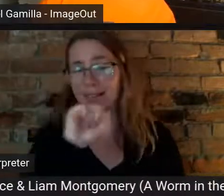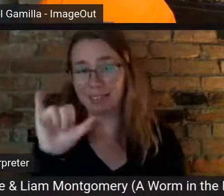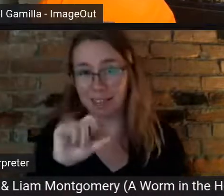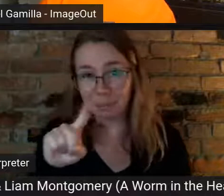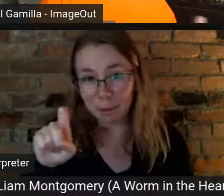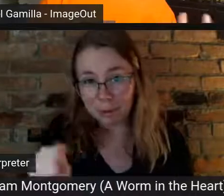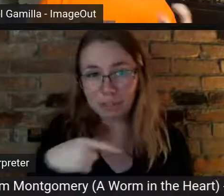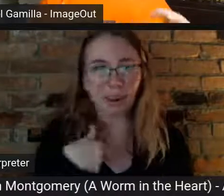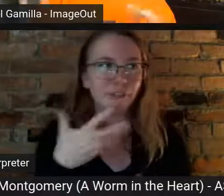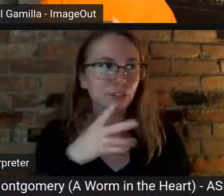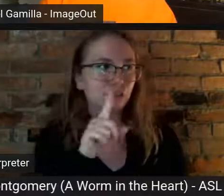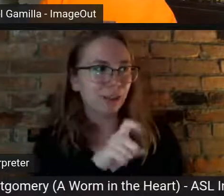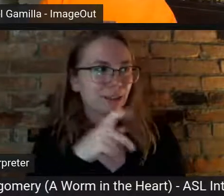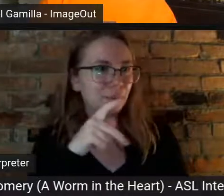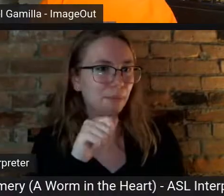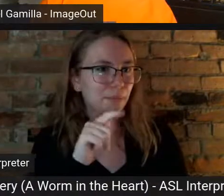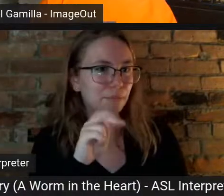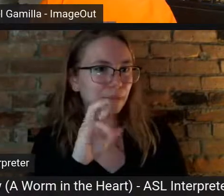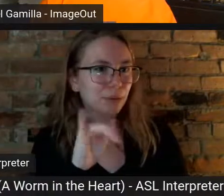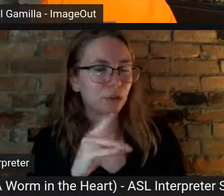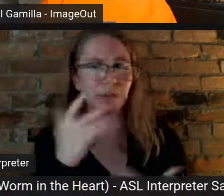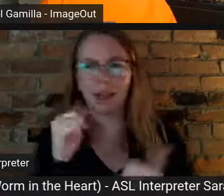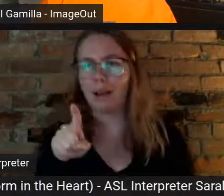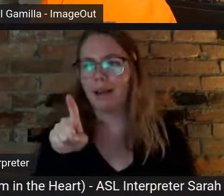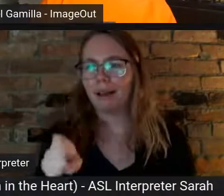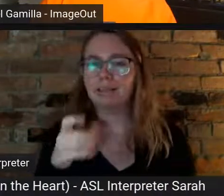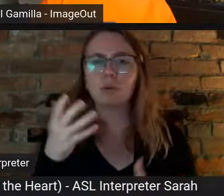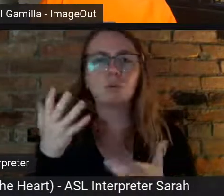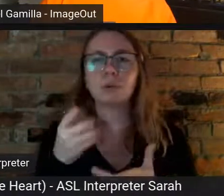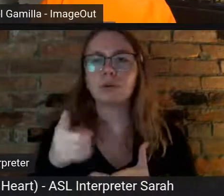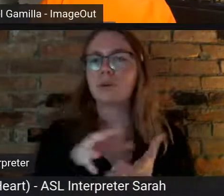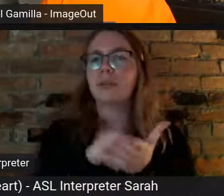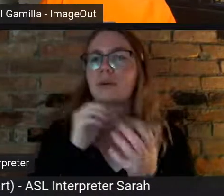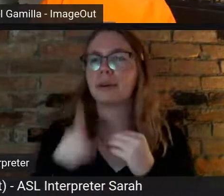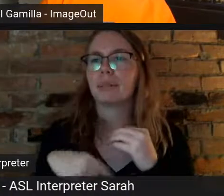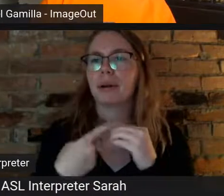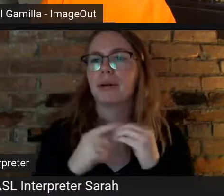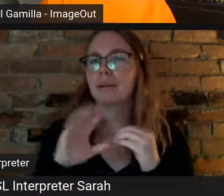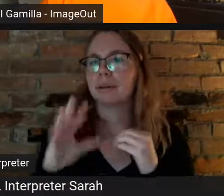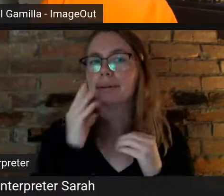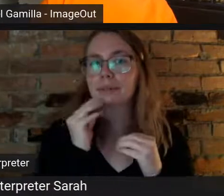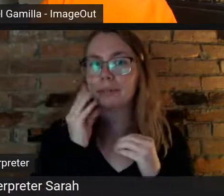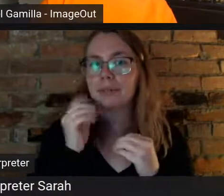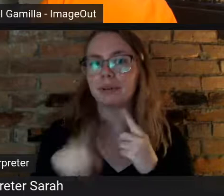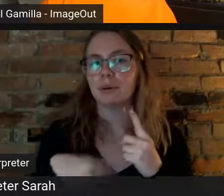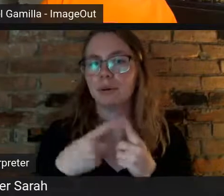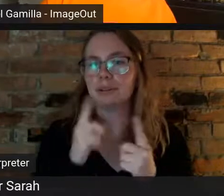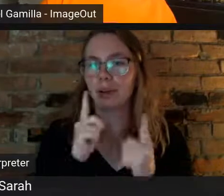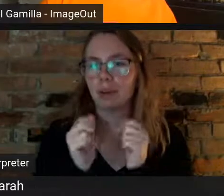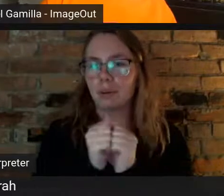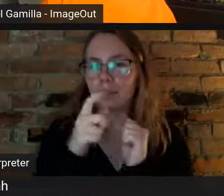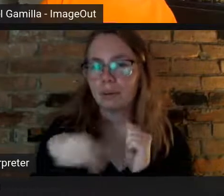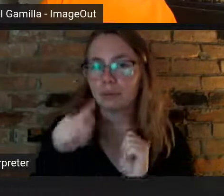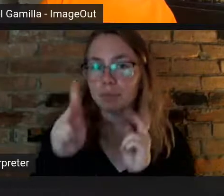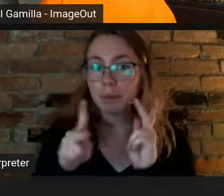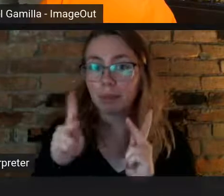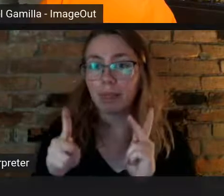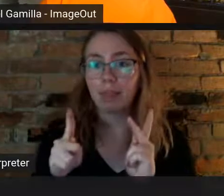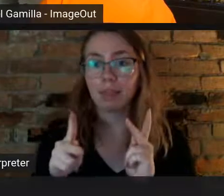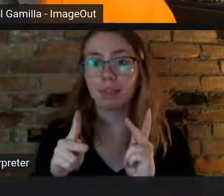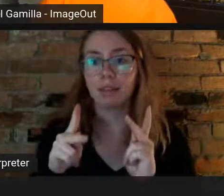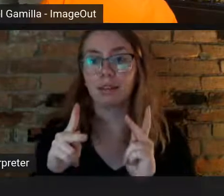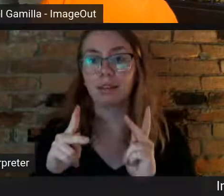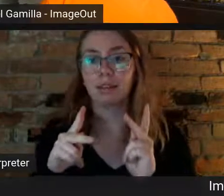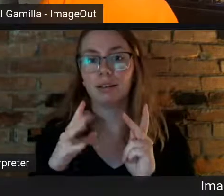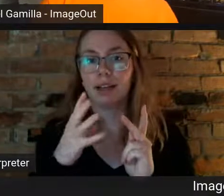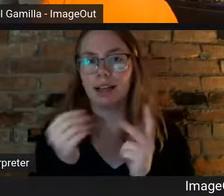I asked Patrick, what did you learn about your experience in talking to these people and trying to